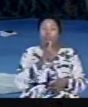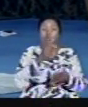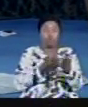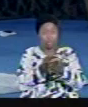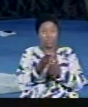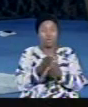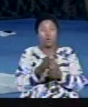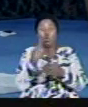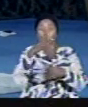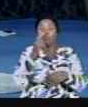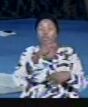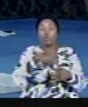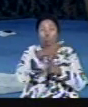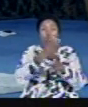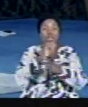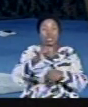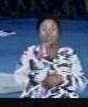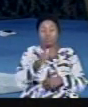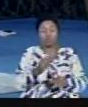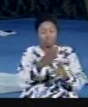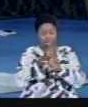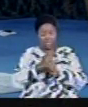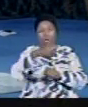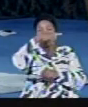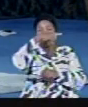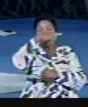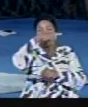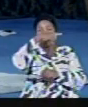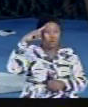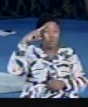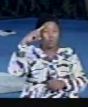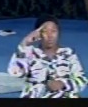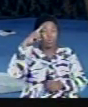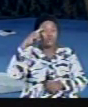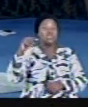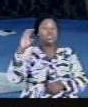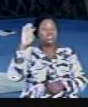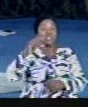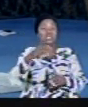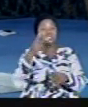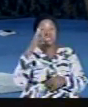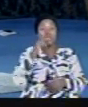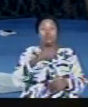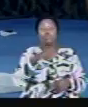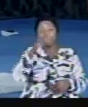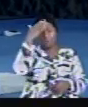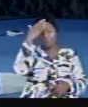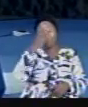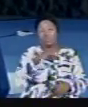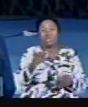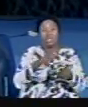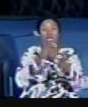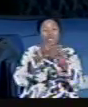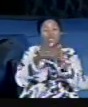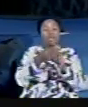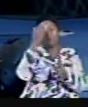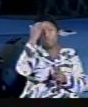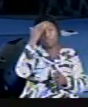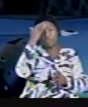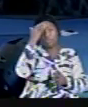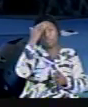cannot receive, because it seeth him not, neither knoweth him, but ye know